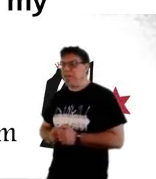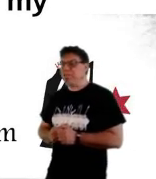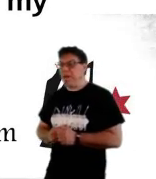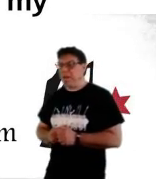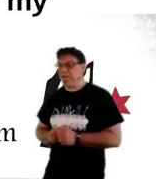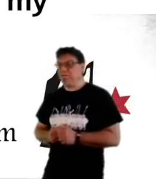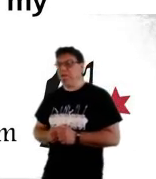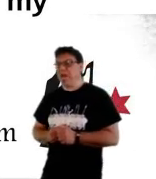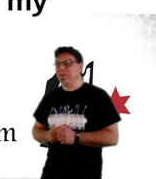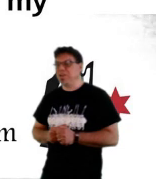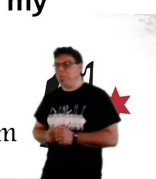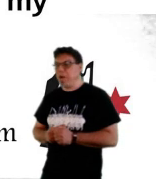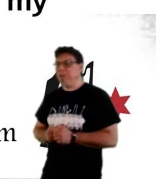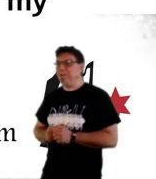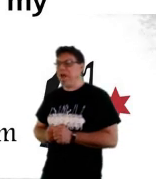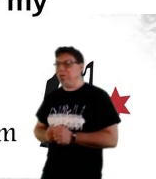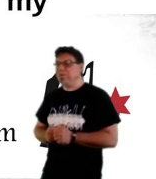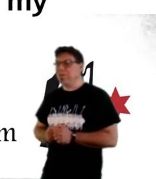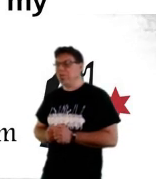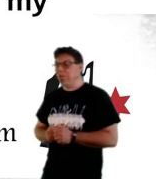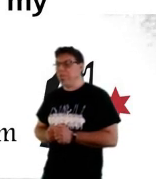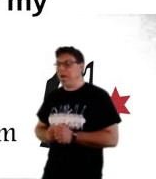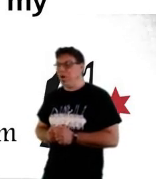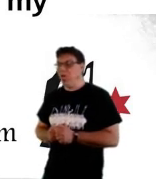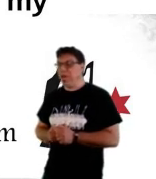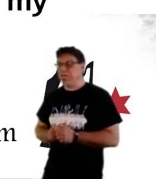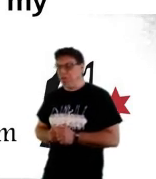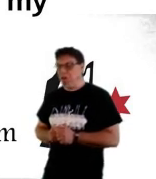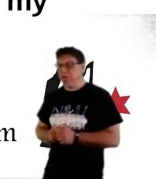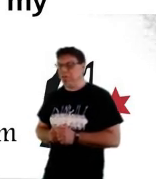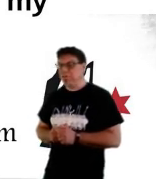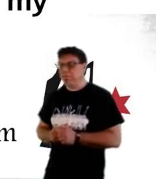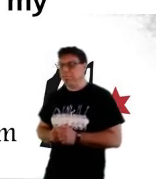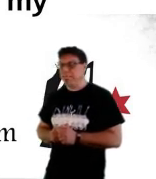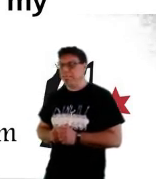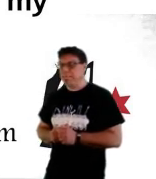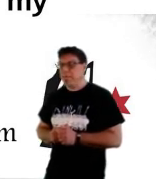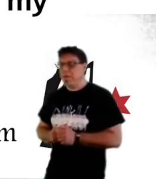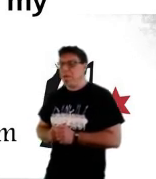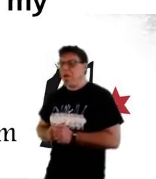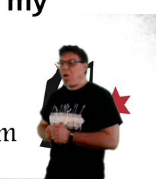the days of my life, and I shall dwell in the house of the Lord my whole life long.